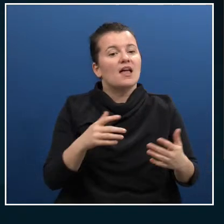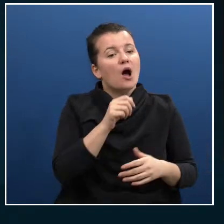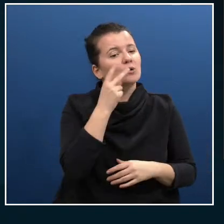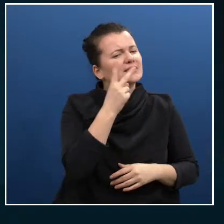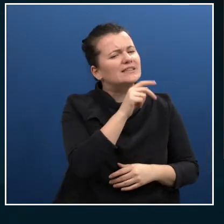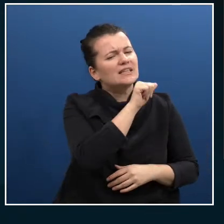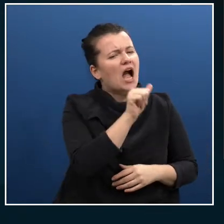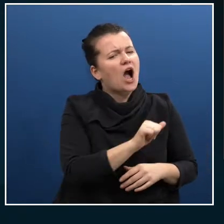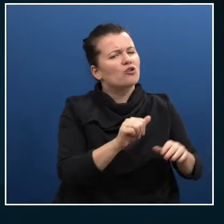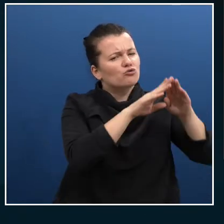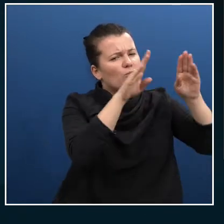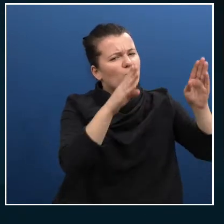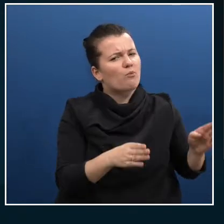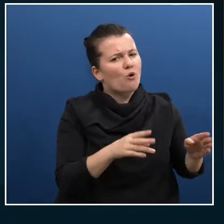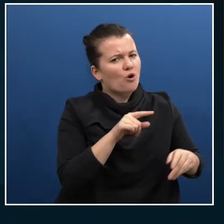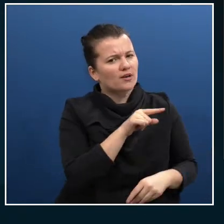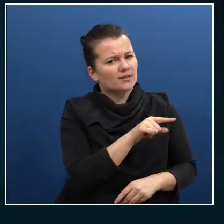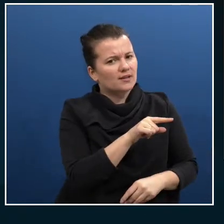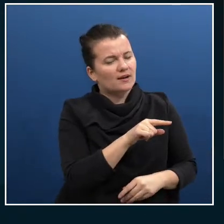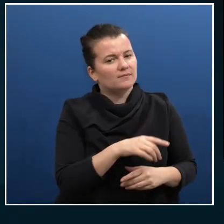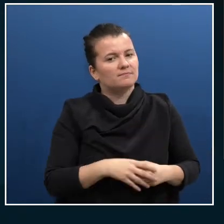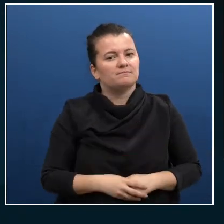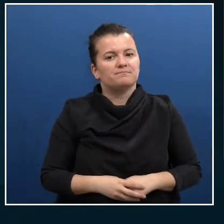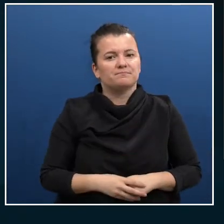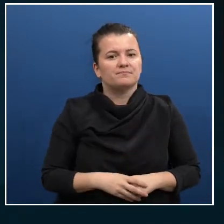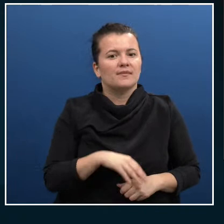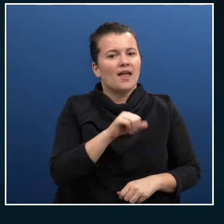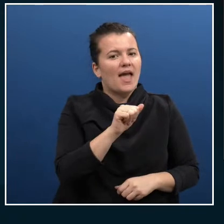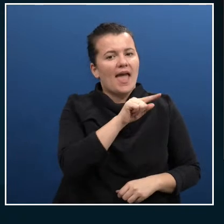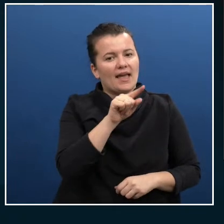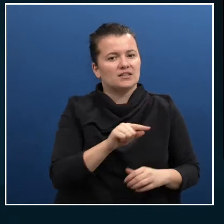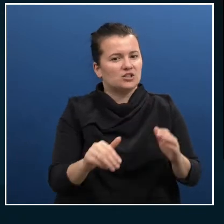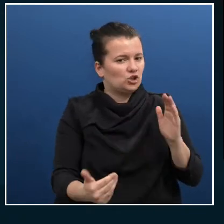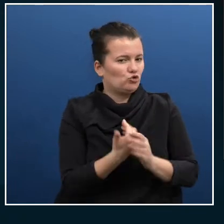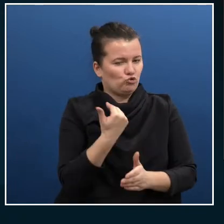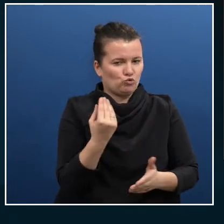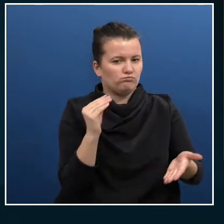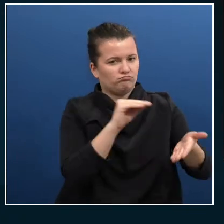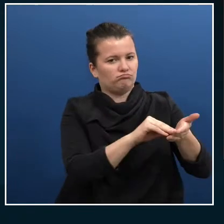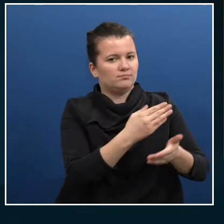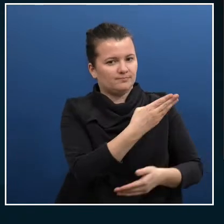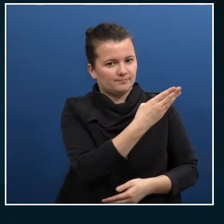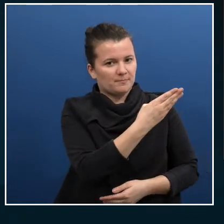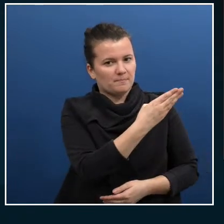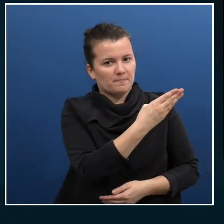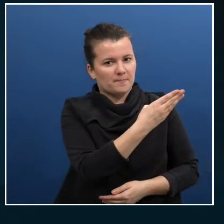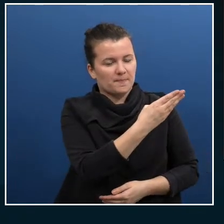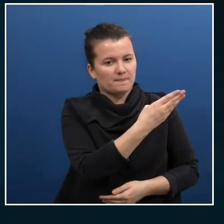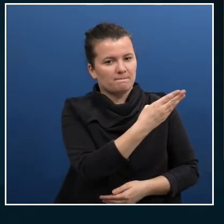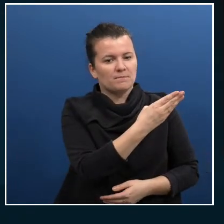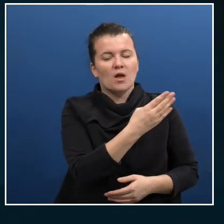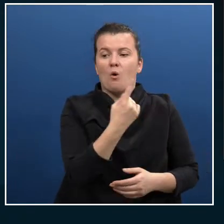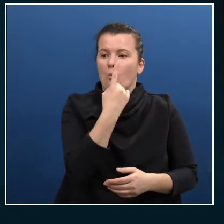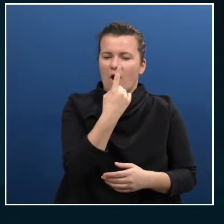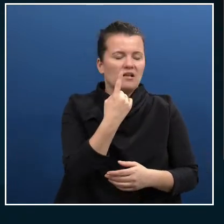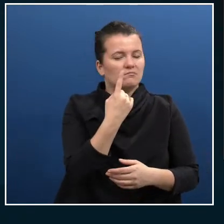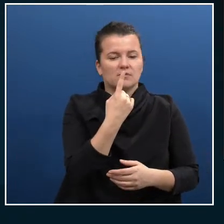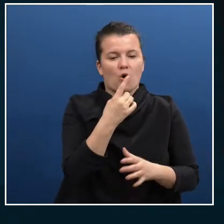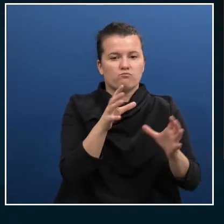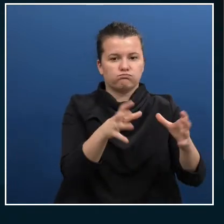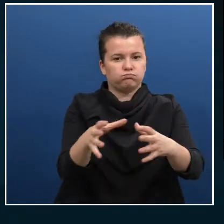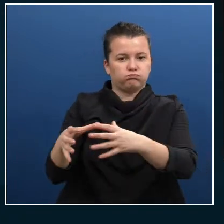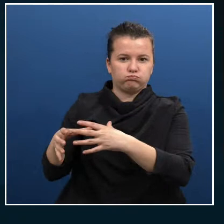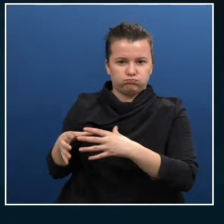So in this case, I'm using the new AZ deployment because I'm creating multiple resource groups. So I cannot point to a specific one, but I need to point to